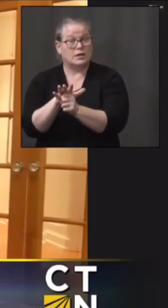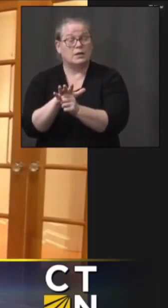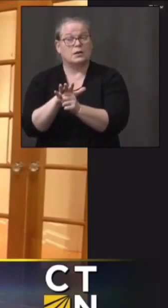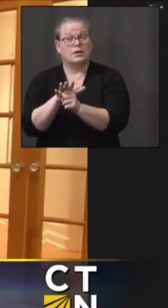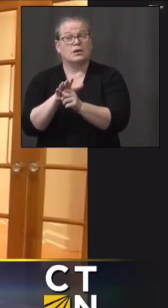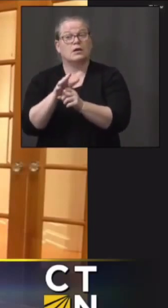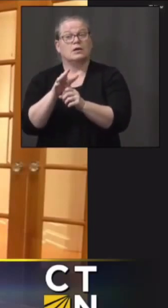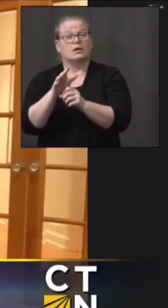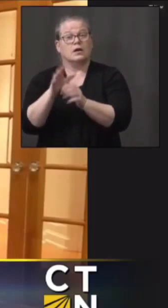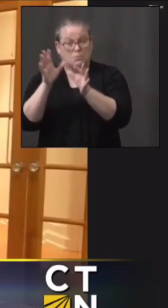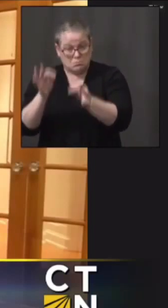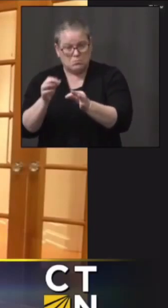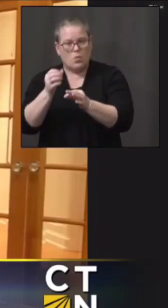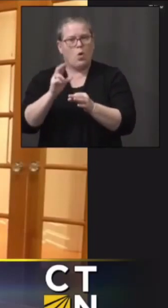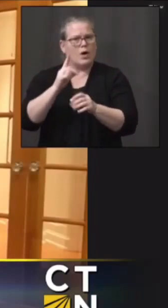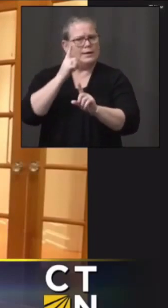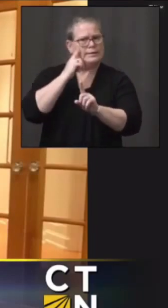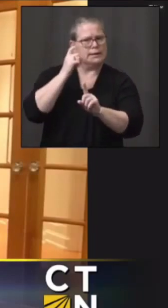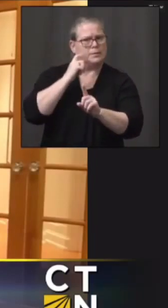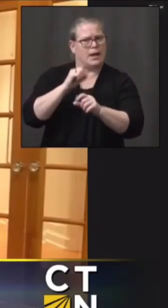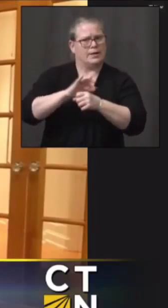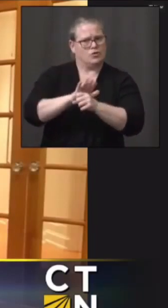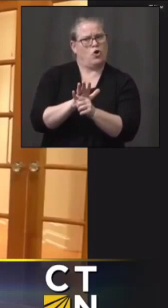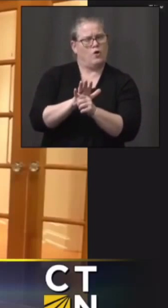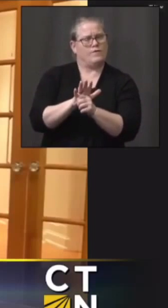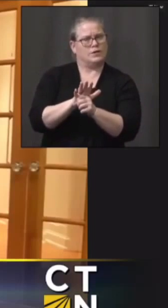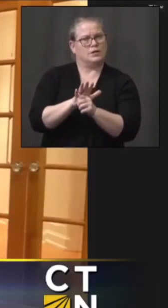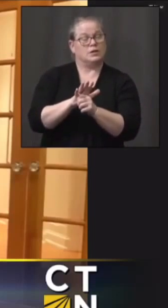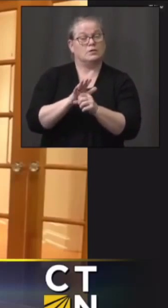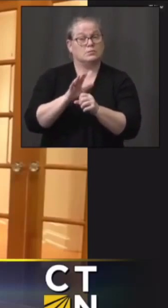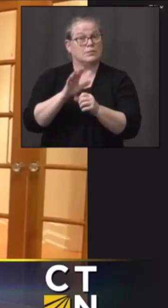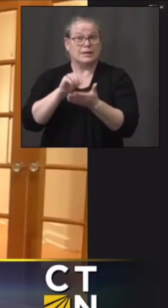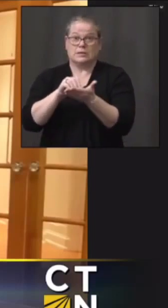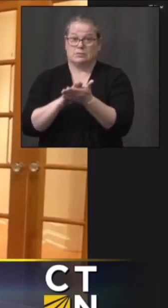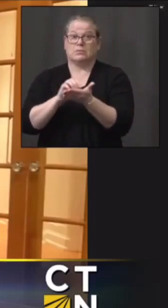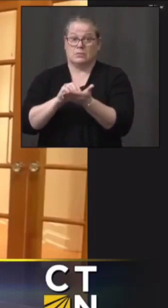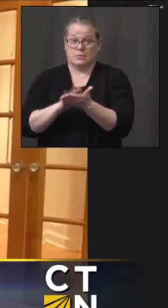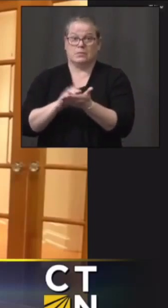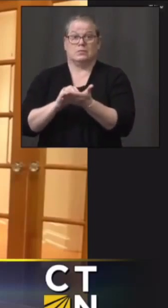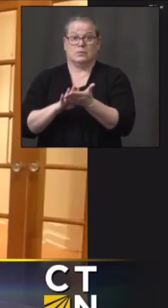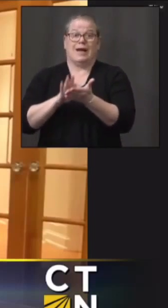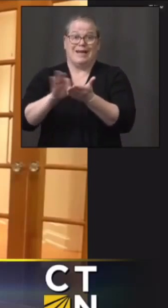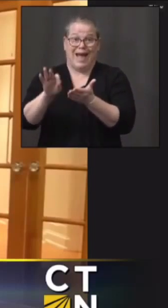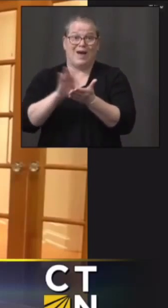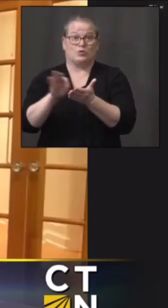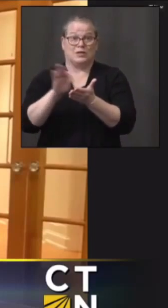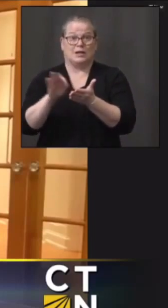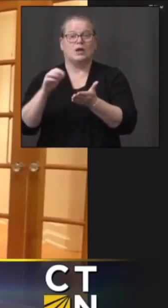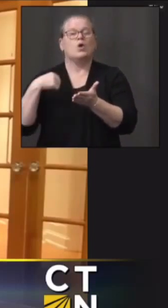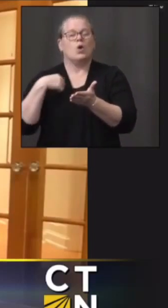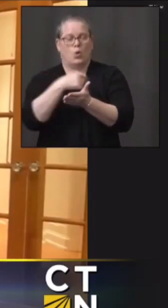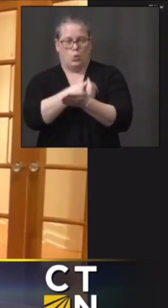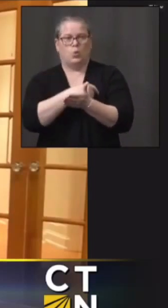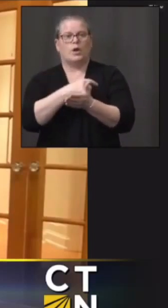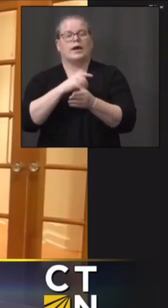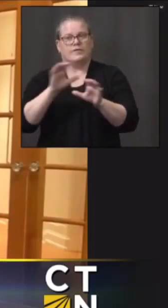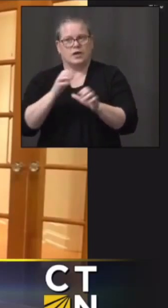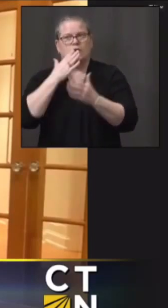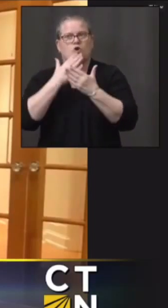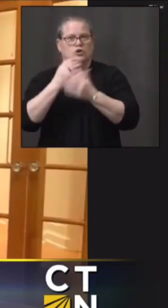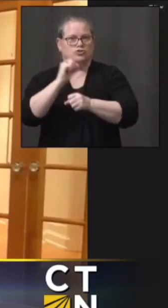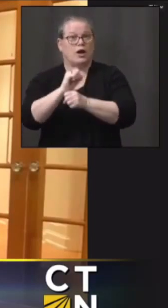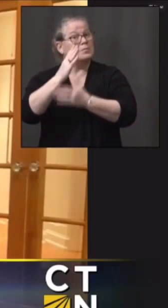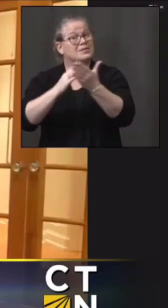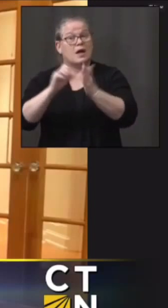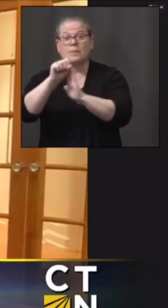been COVID-related is counted in our statistics. It has been well documented at this point that most states are not going to those efforts, or in